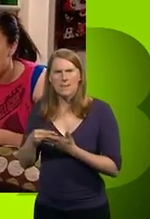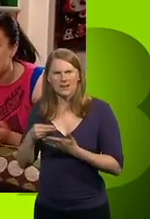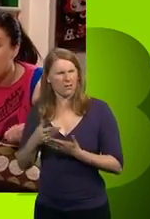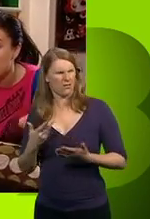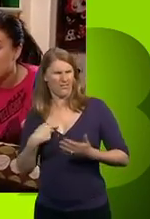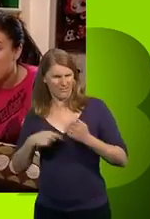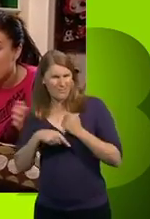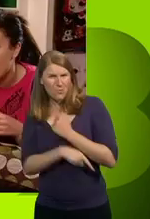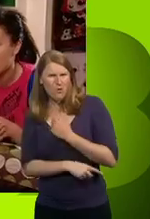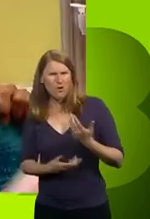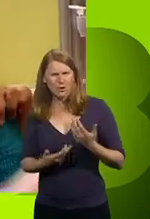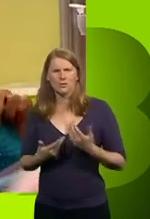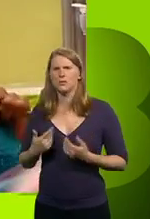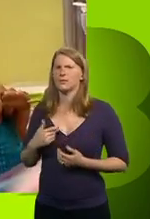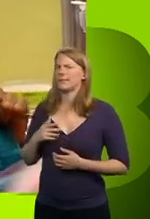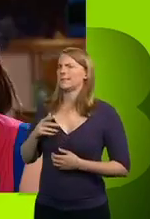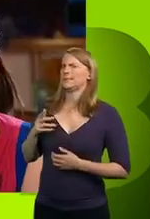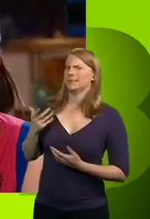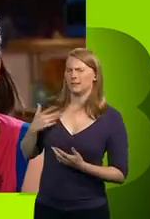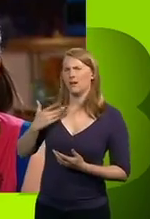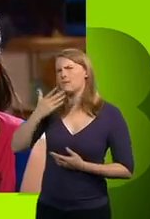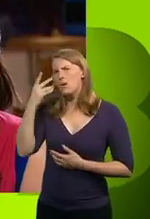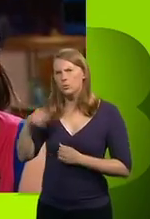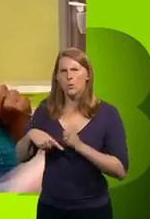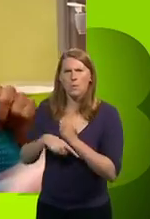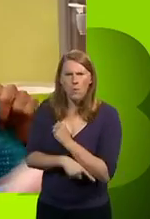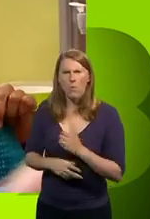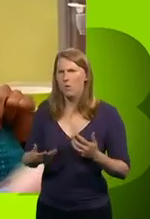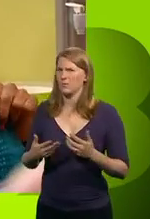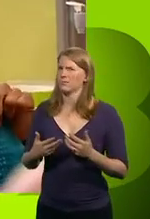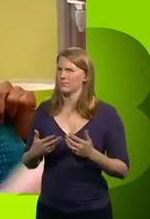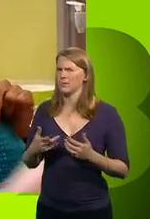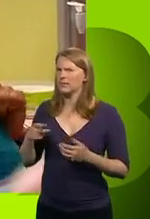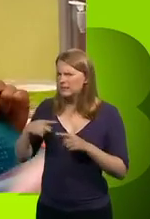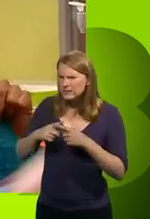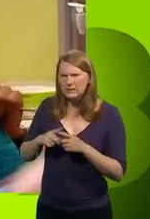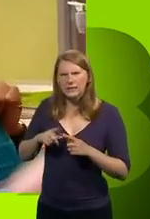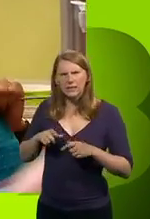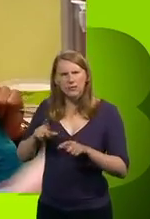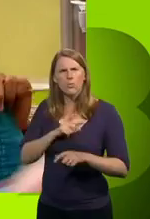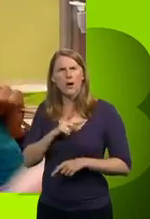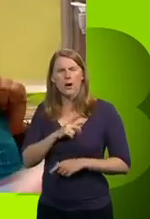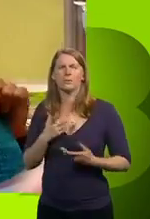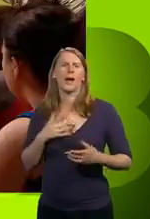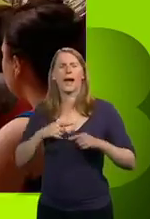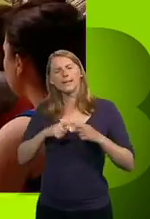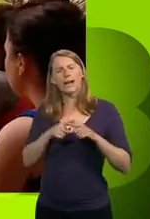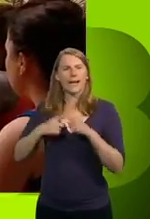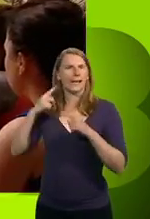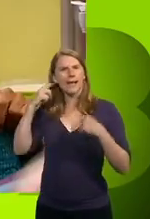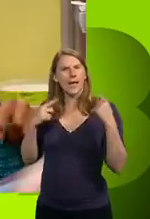cashed out, as poor as a church mouse. Why are you still knitting? She's gone. I like the sound it makes. Clickety-click, clickety-click,